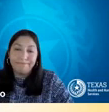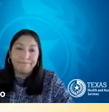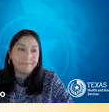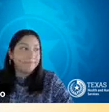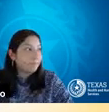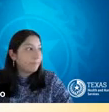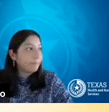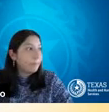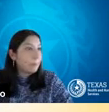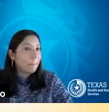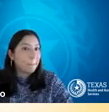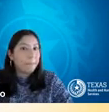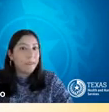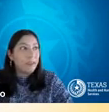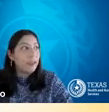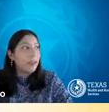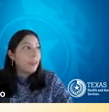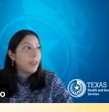us.